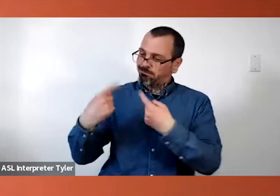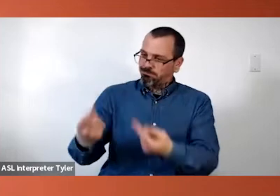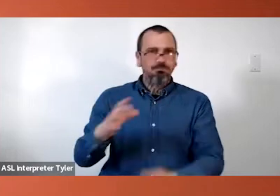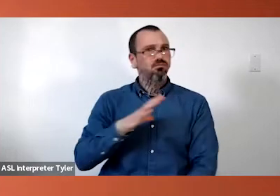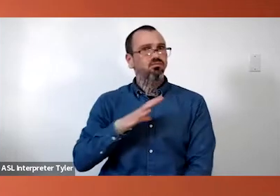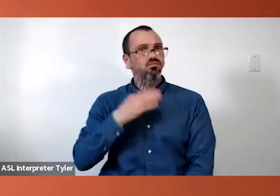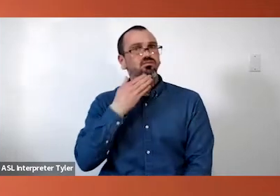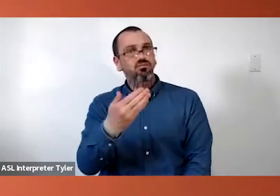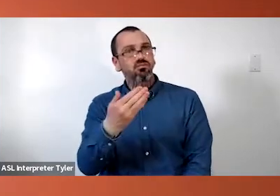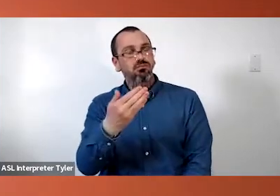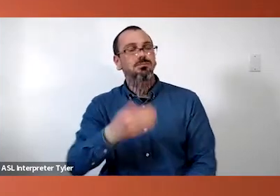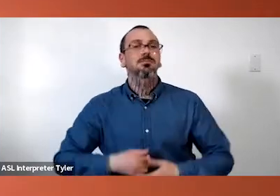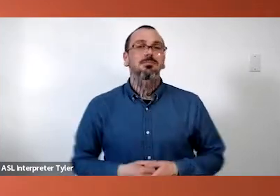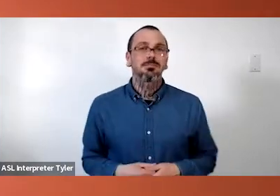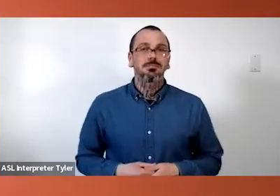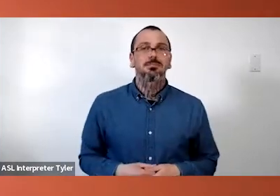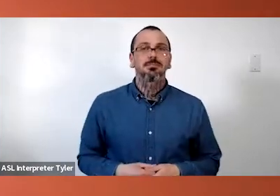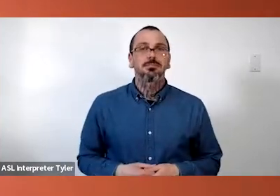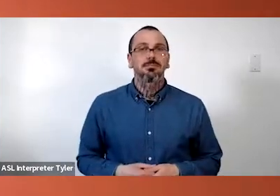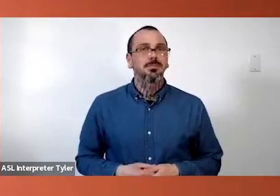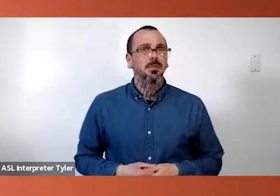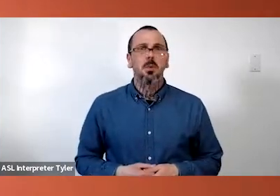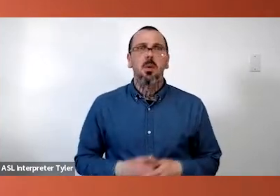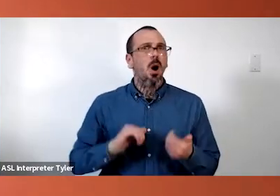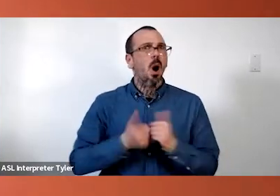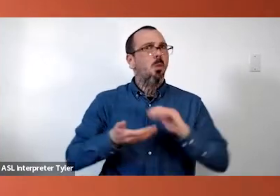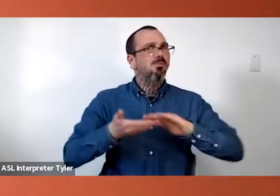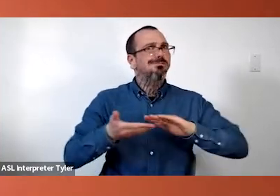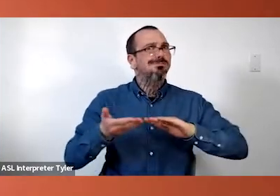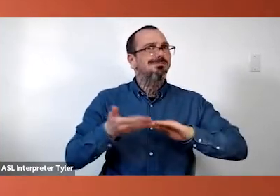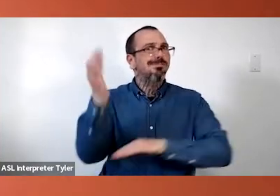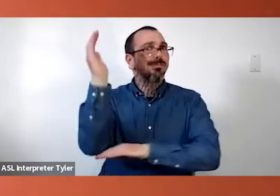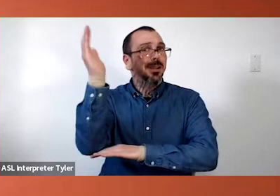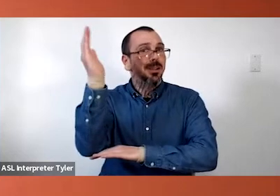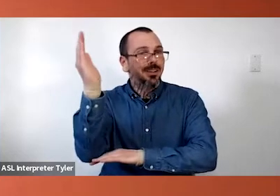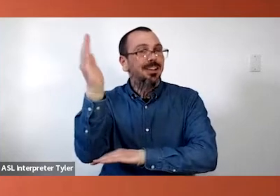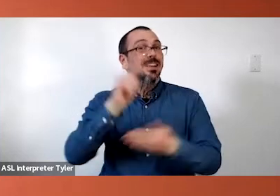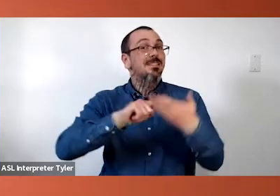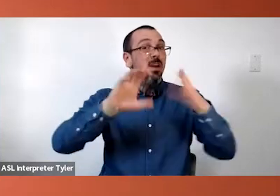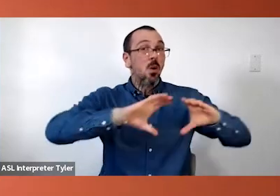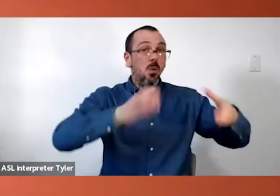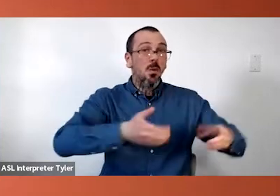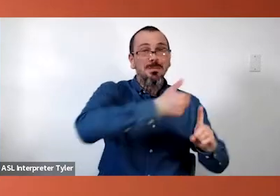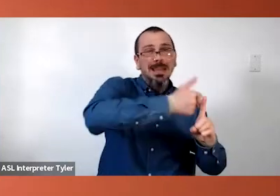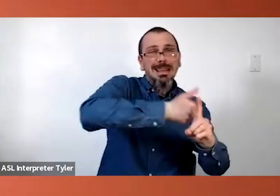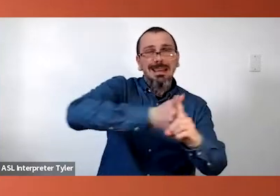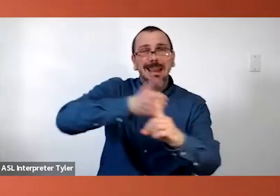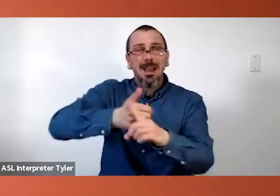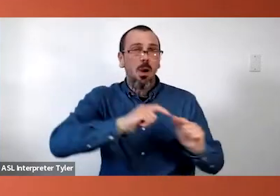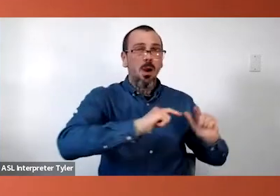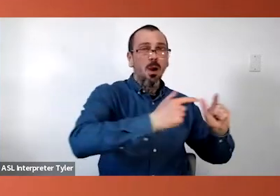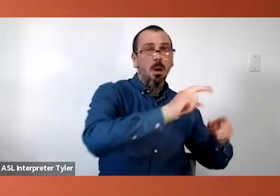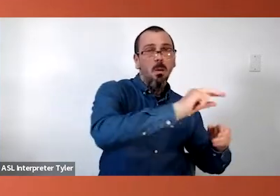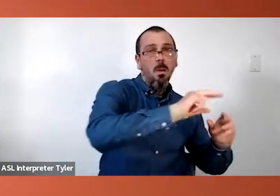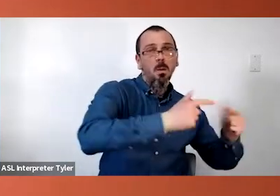So how this will work is each investigator will present their work, and then there'll be a quick couple minutes for